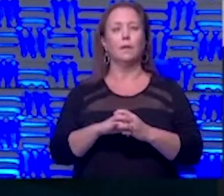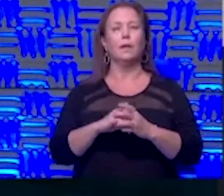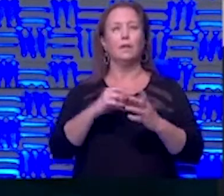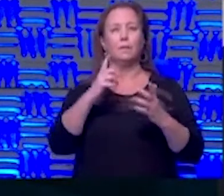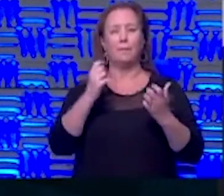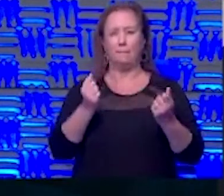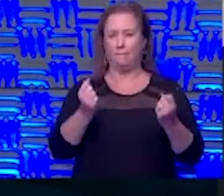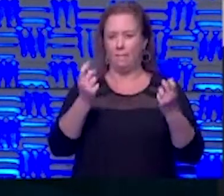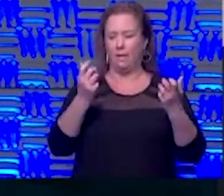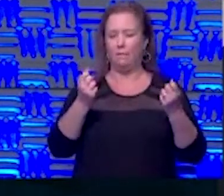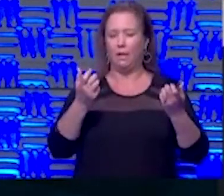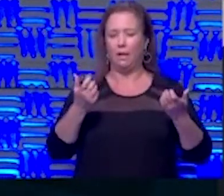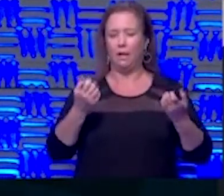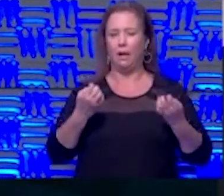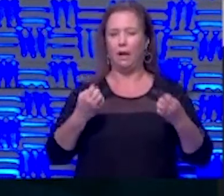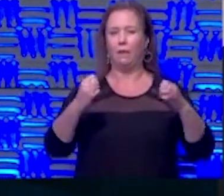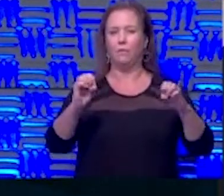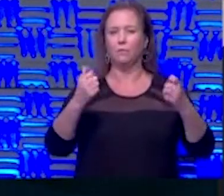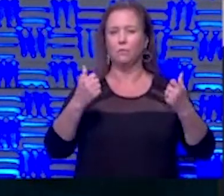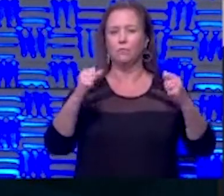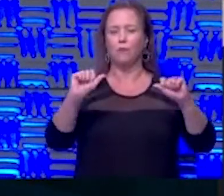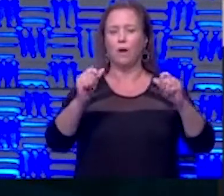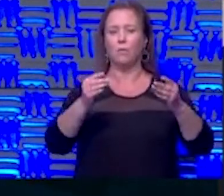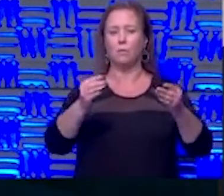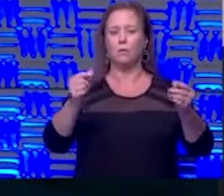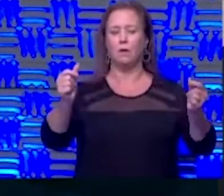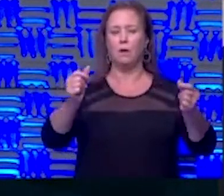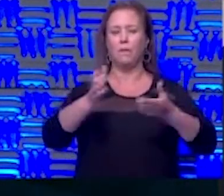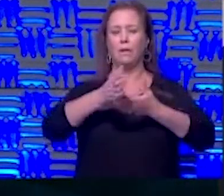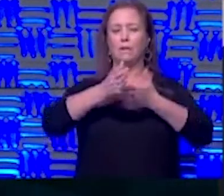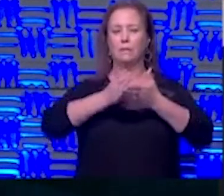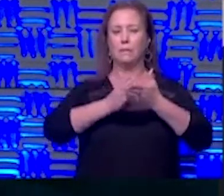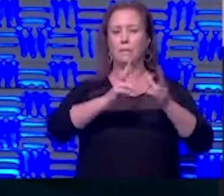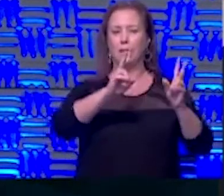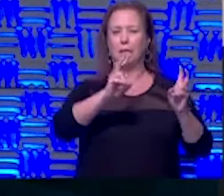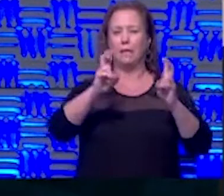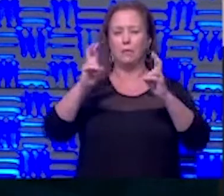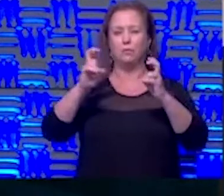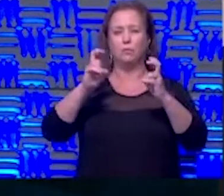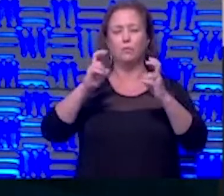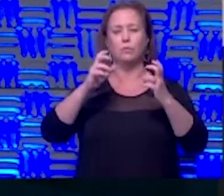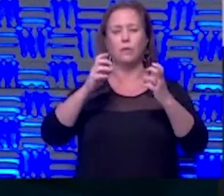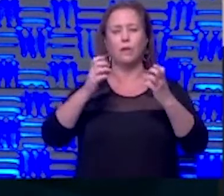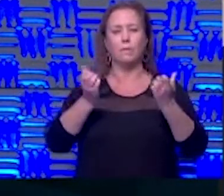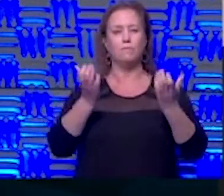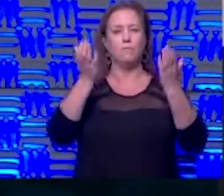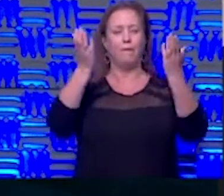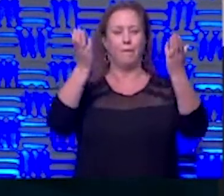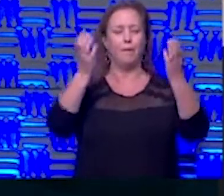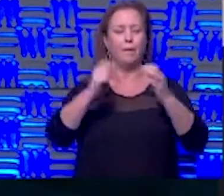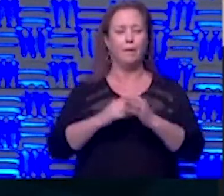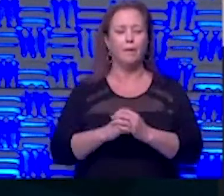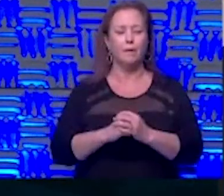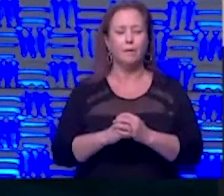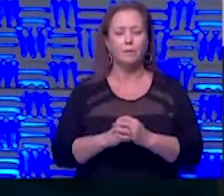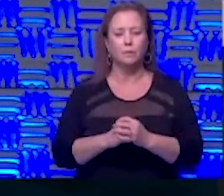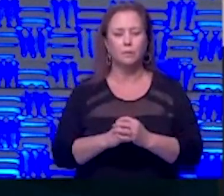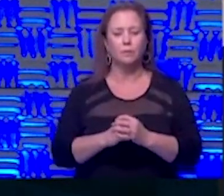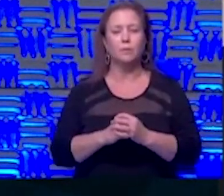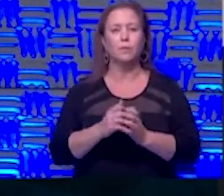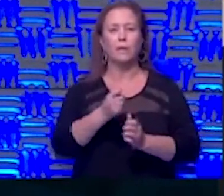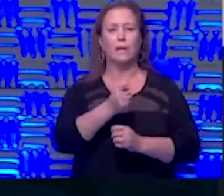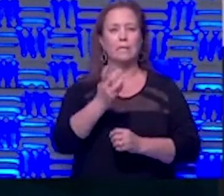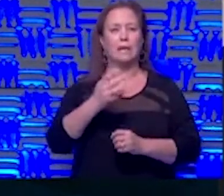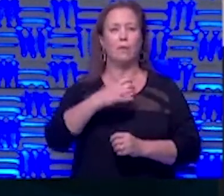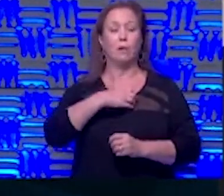efforts to really resolve some of the issues that have been portrayed. We have had a number of complaints at